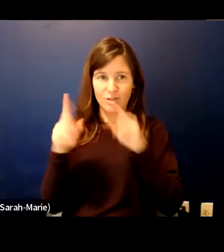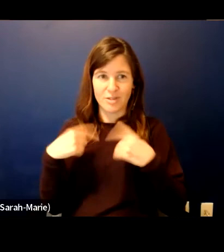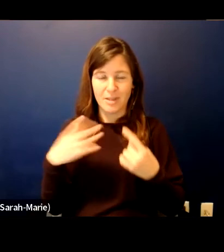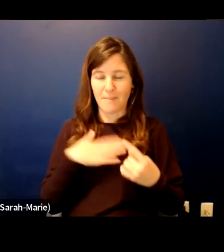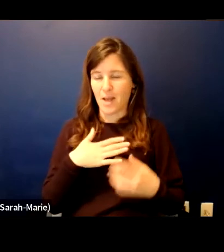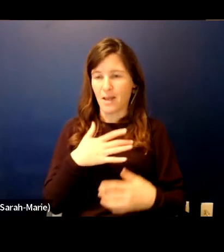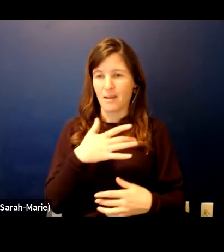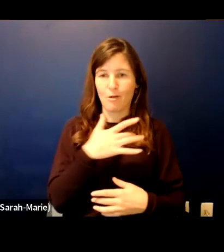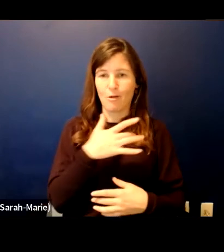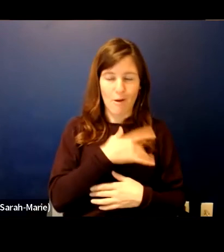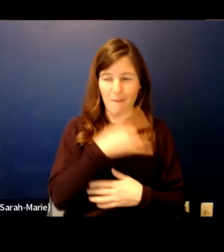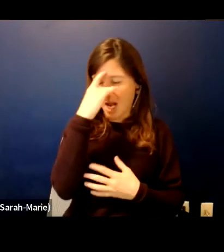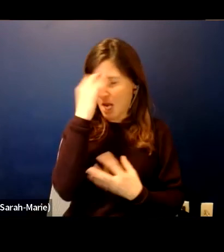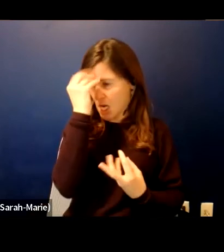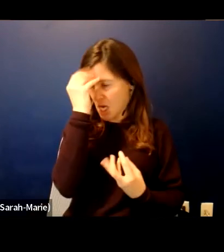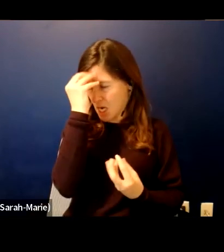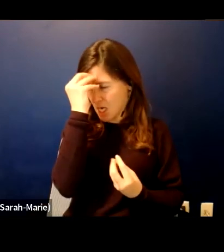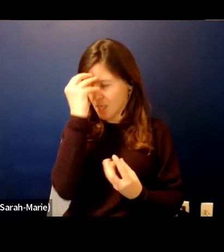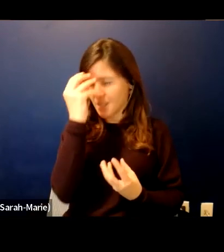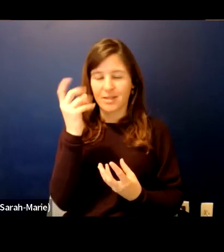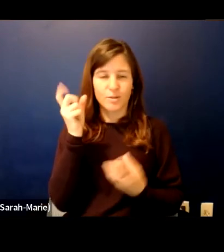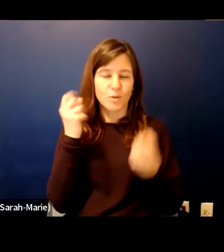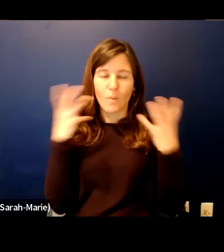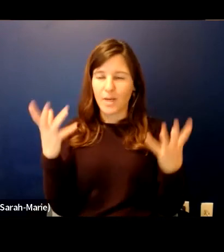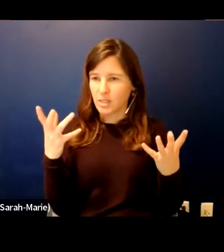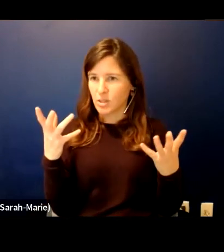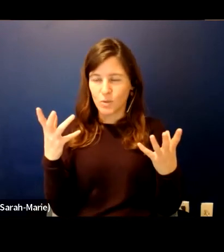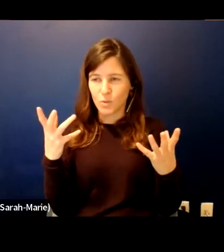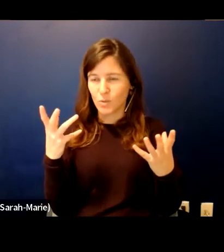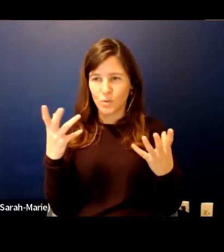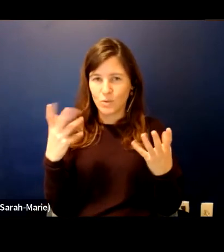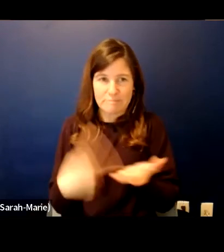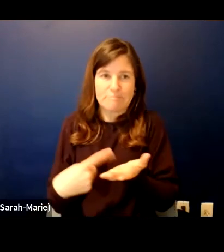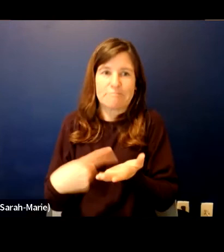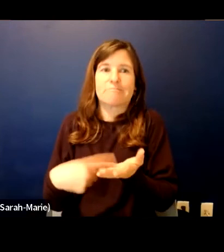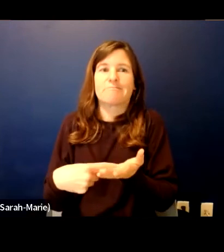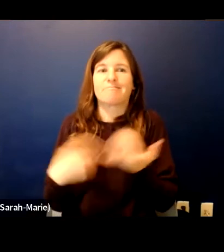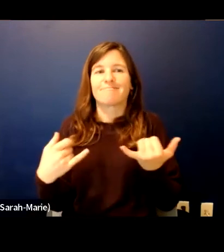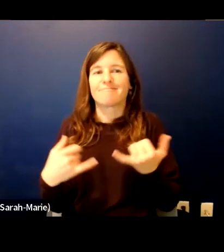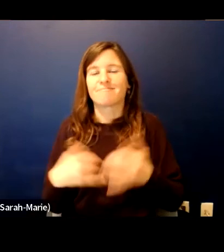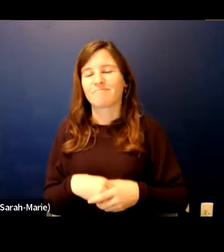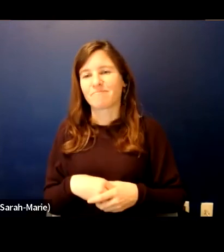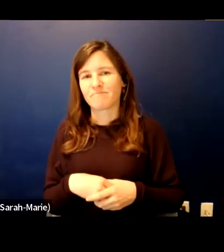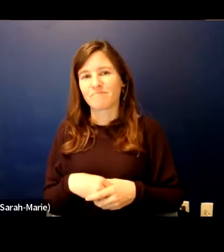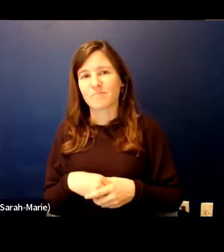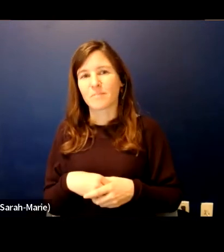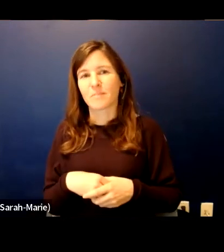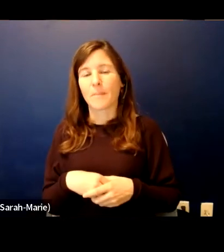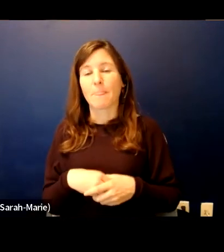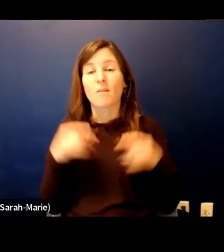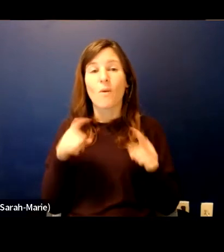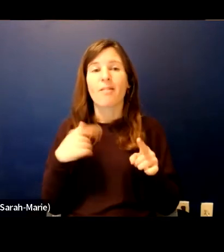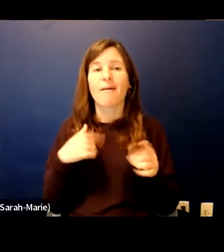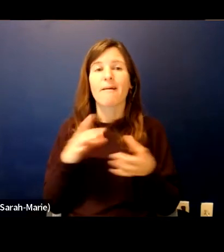just churning. There's so much to just jump off and talk about. While I'm giving these opening remarks, I